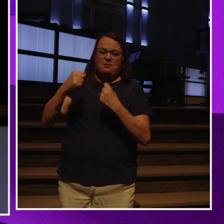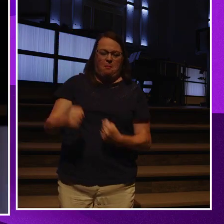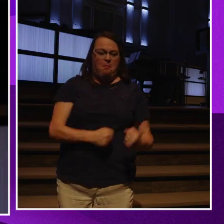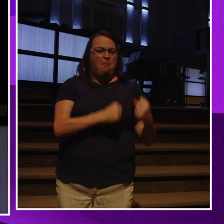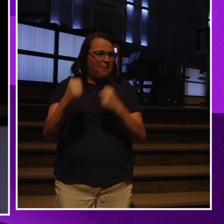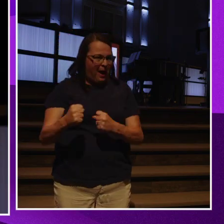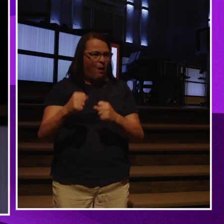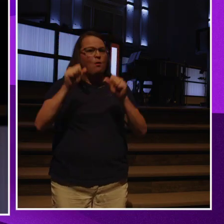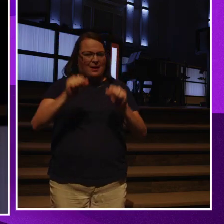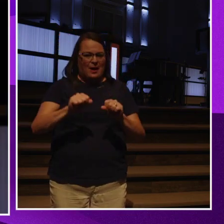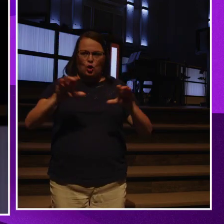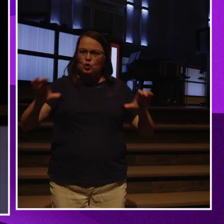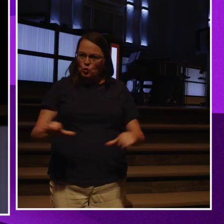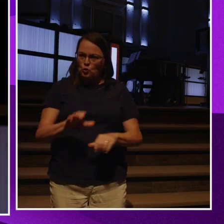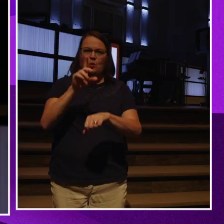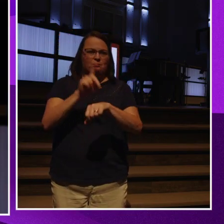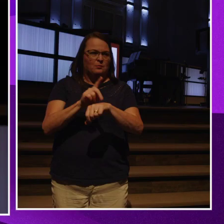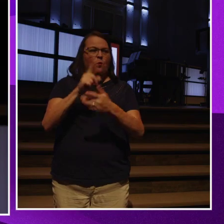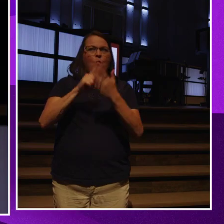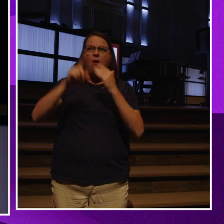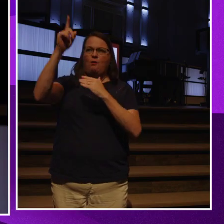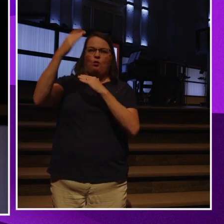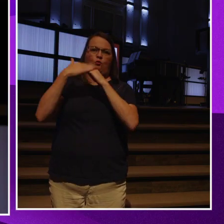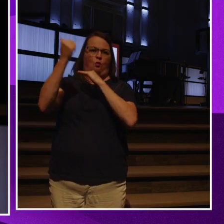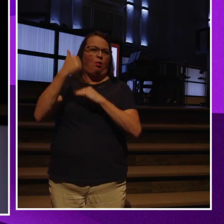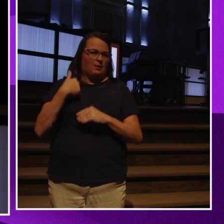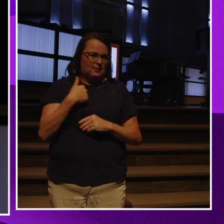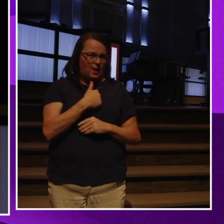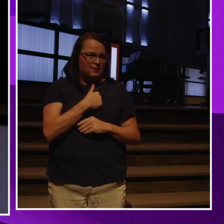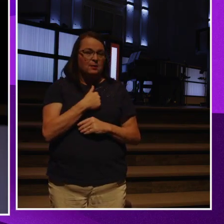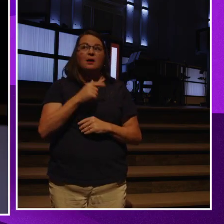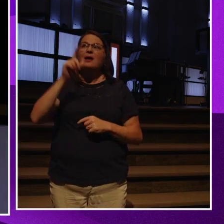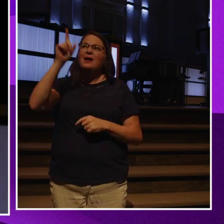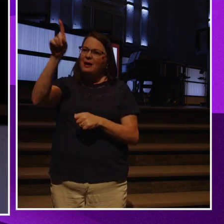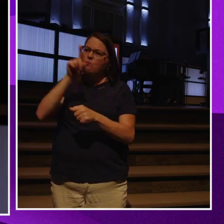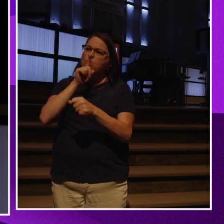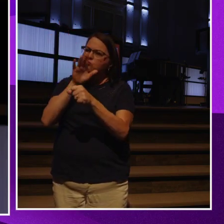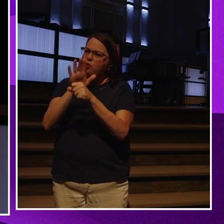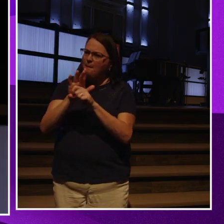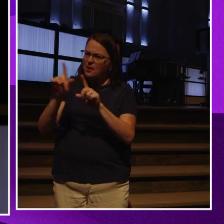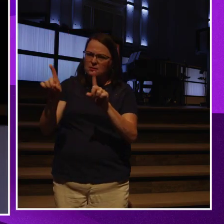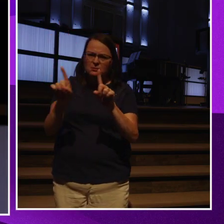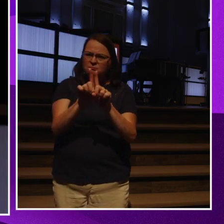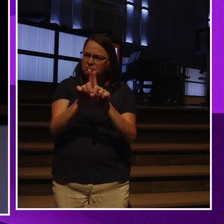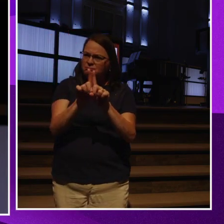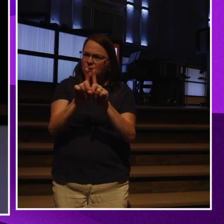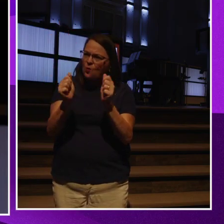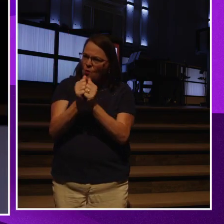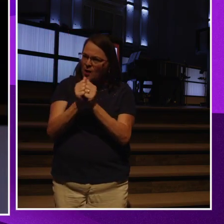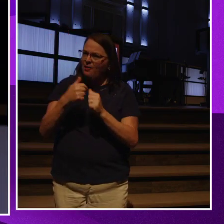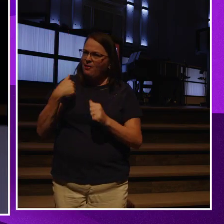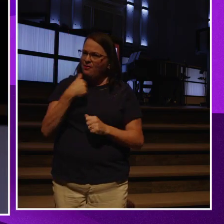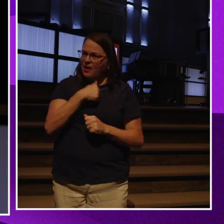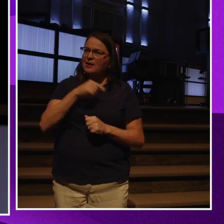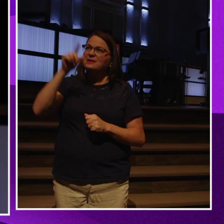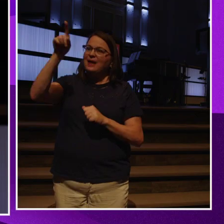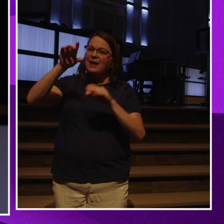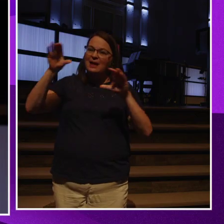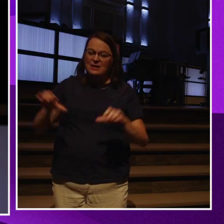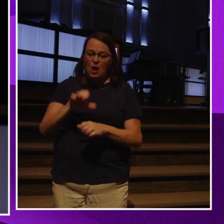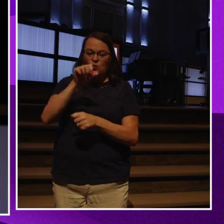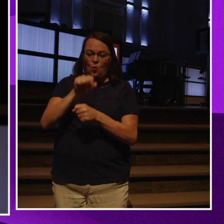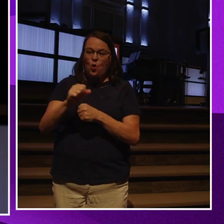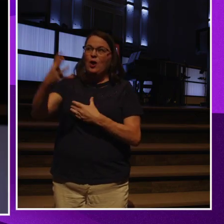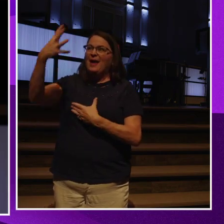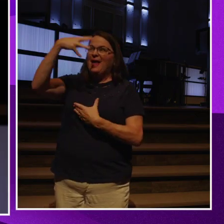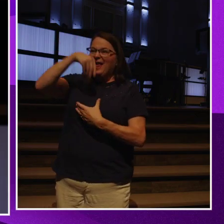work to which he calls us. And he promises to be with us because he says he does this work in you.